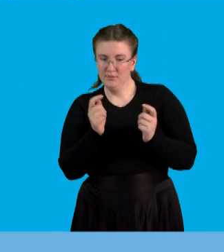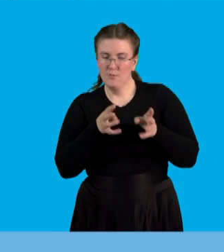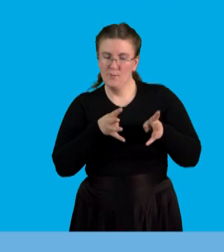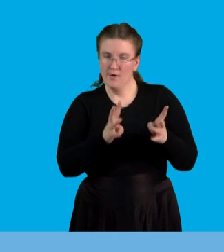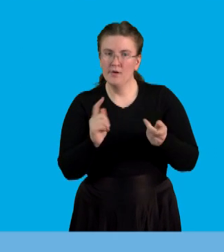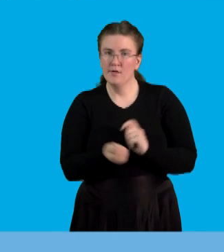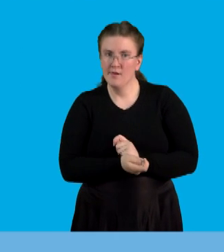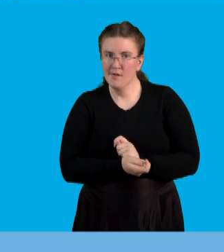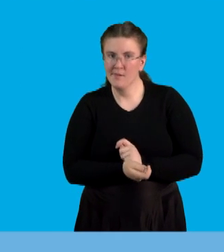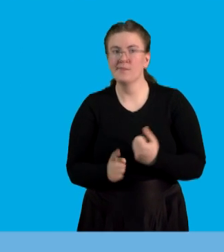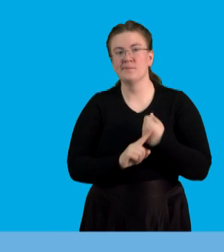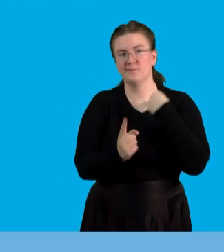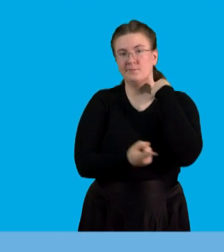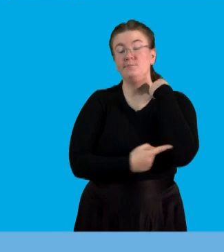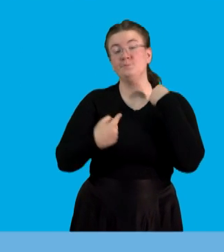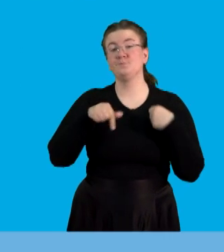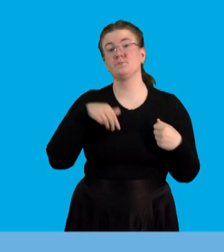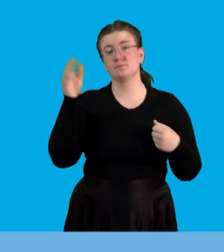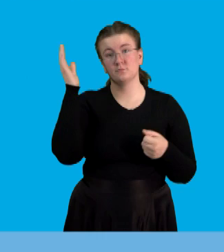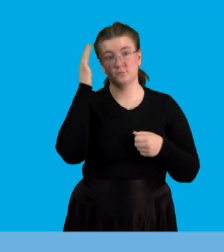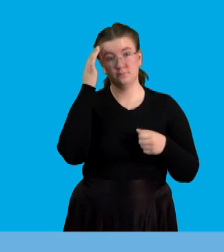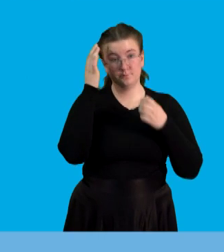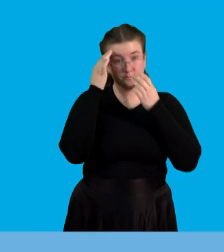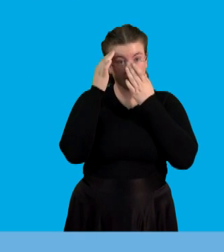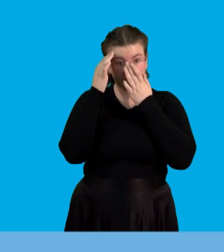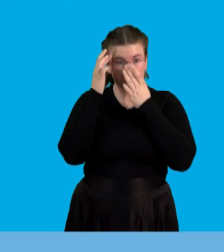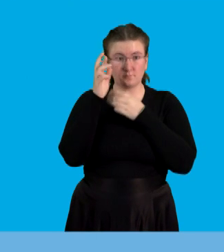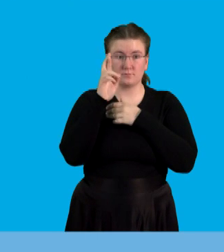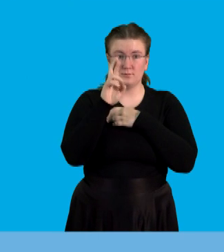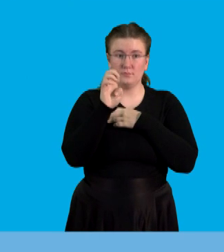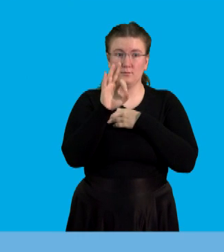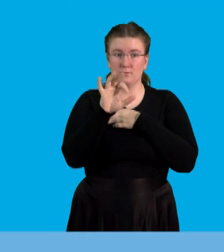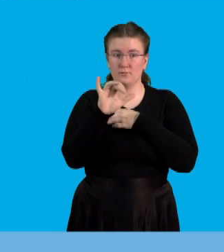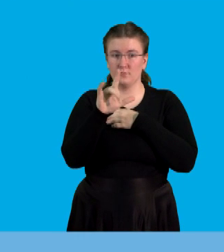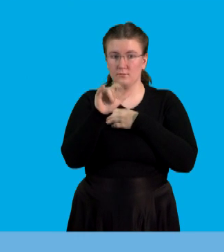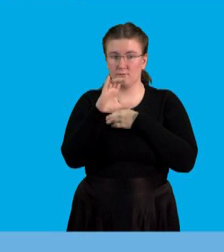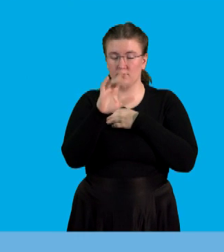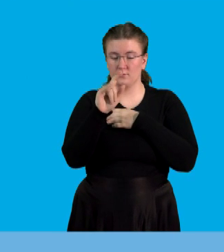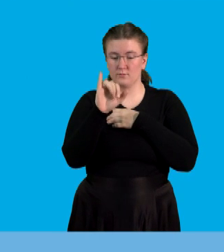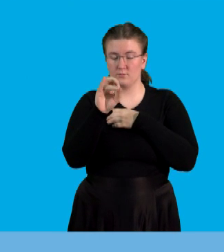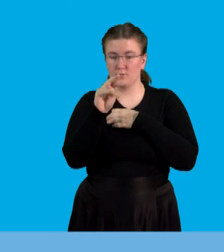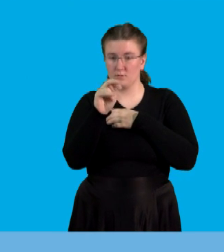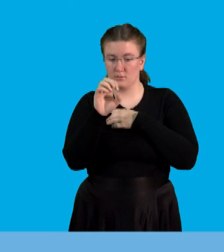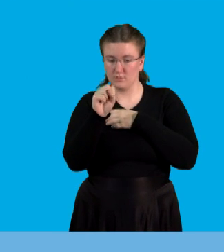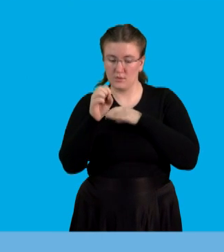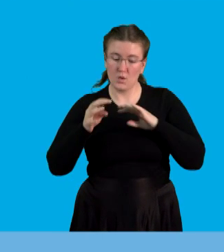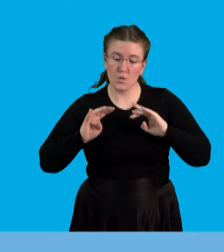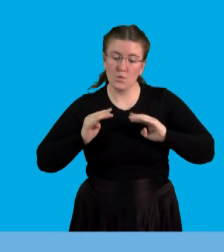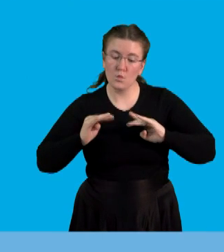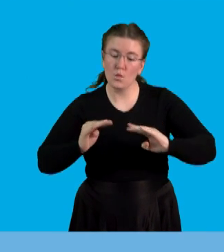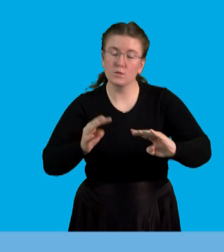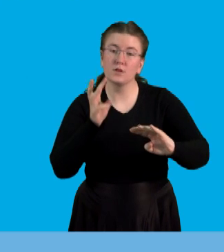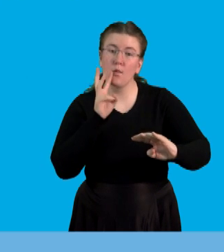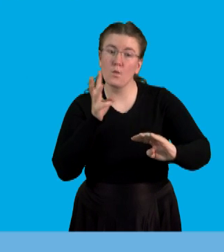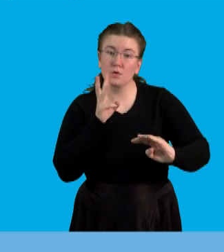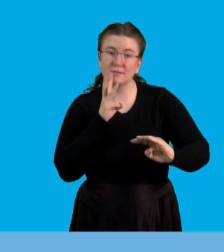changed. Now, the last thing that we already know is that reflections of rippled water are not clear, but rather